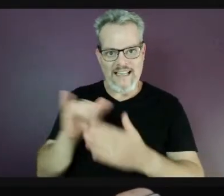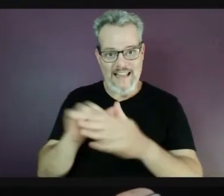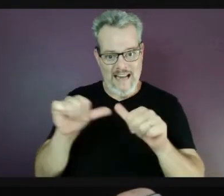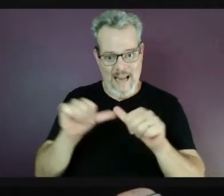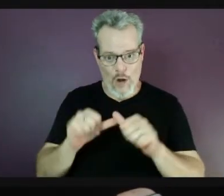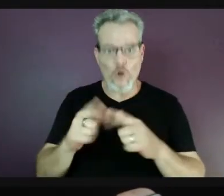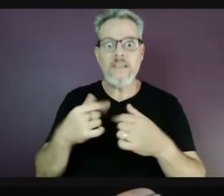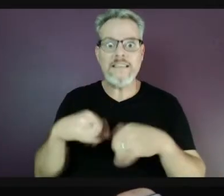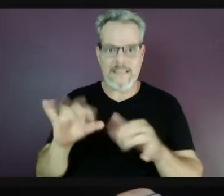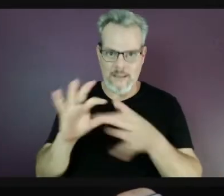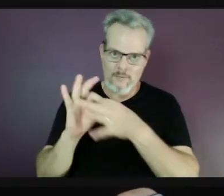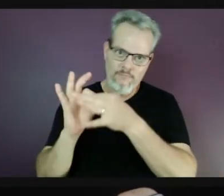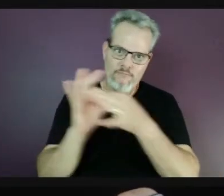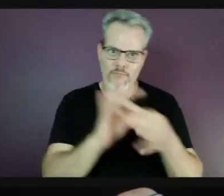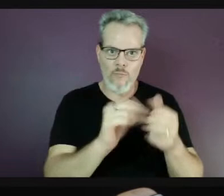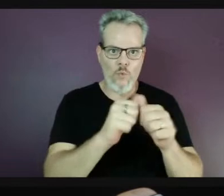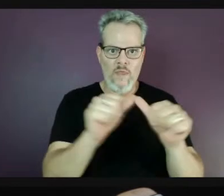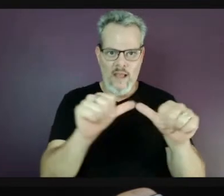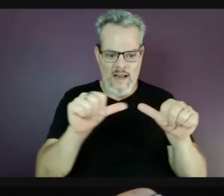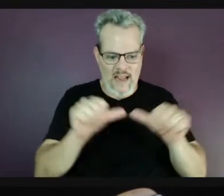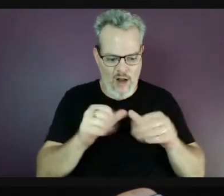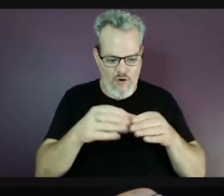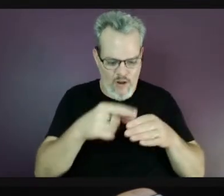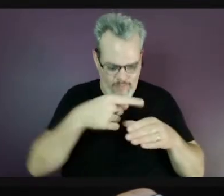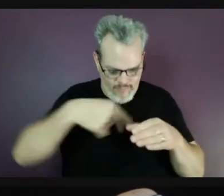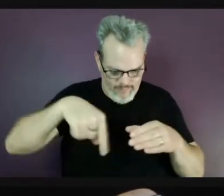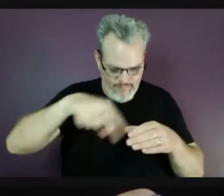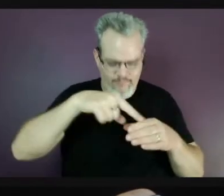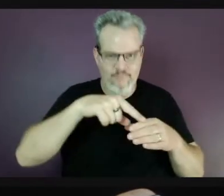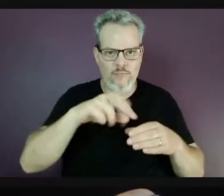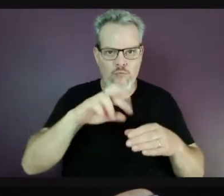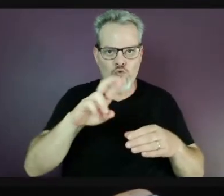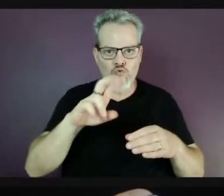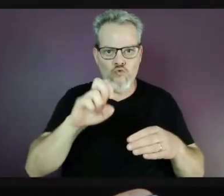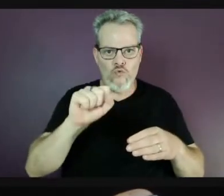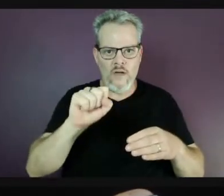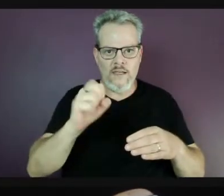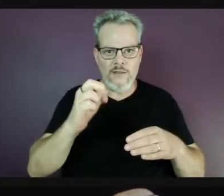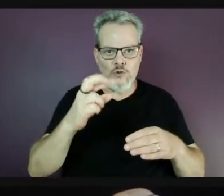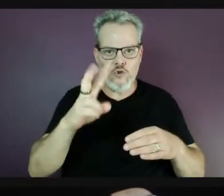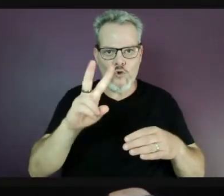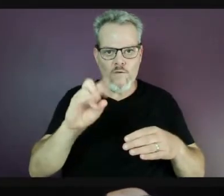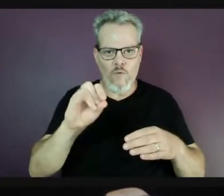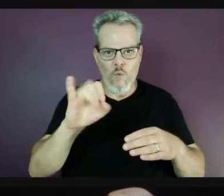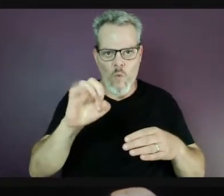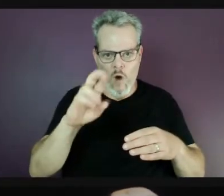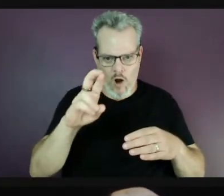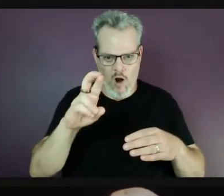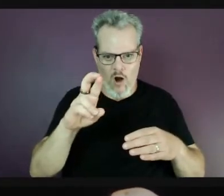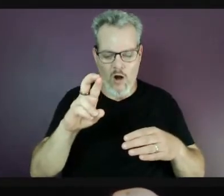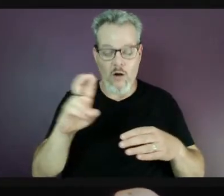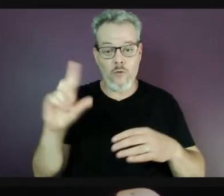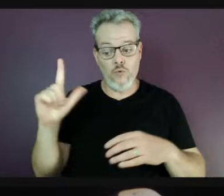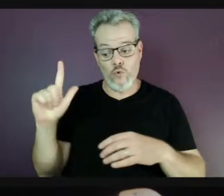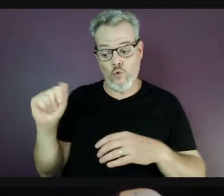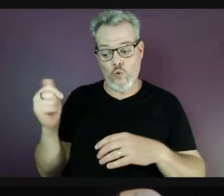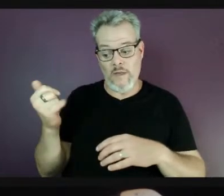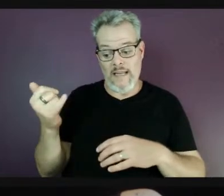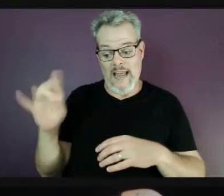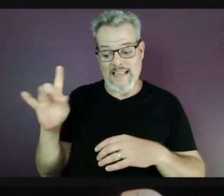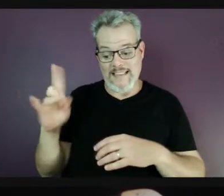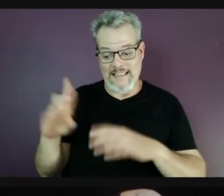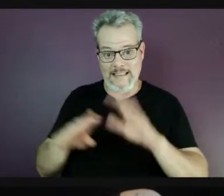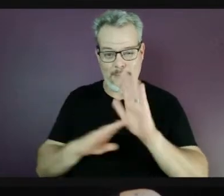that summit reservoir piston. So in the build up to 2018, it was rising. It's continued rising since